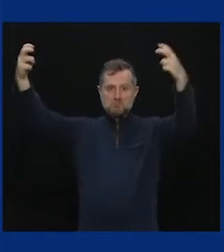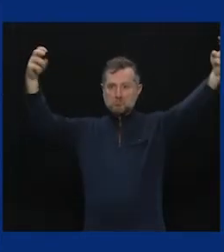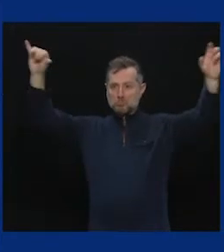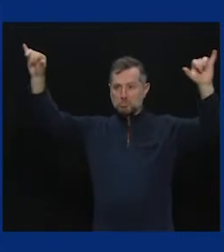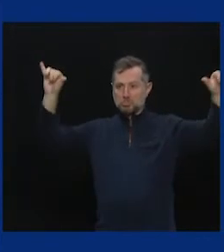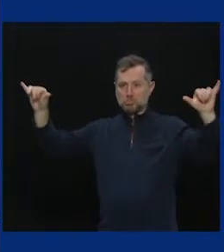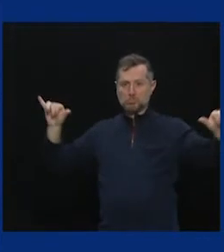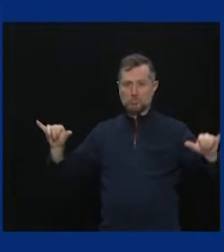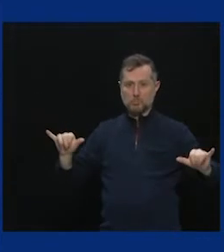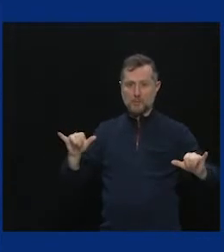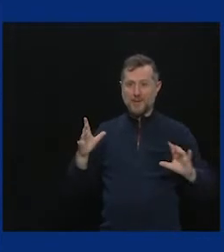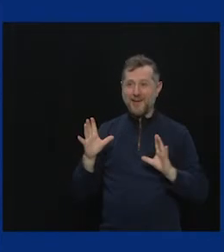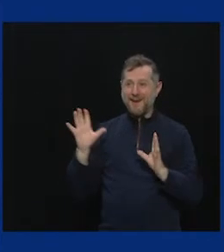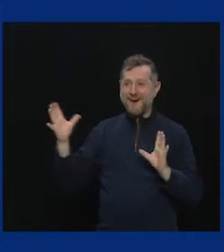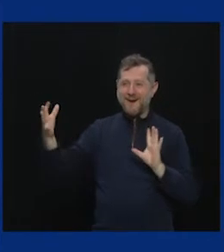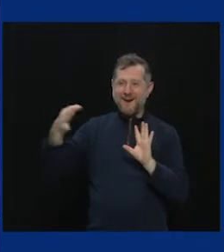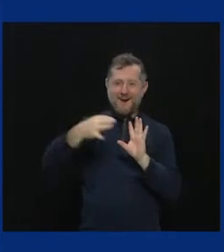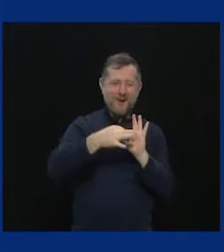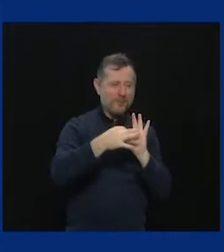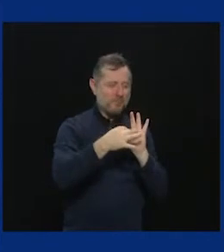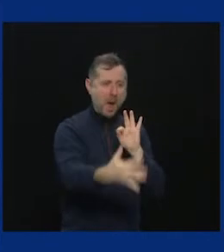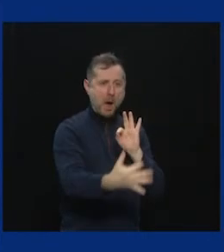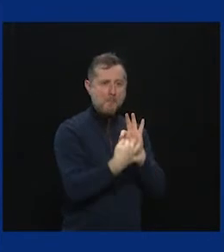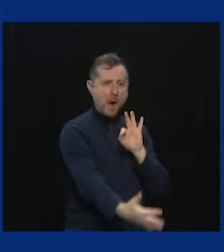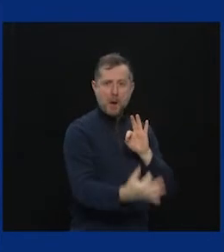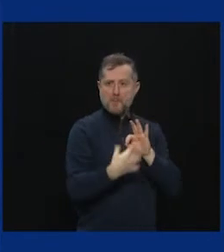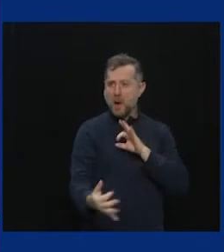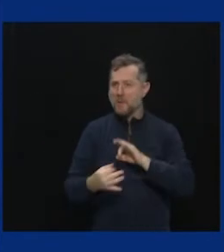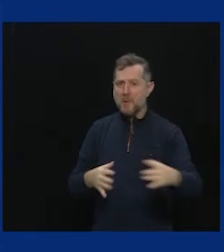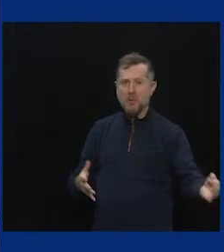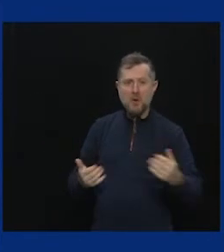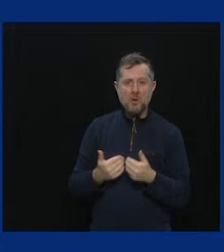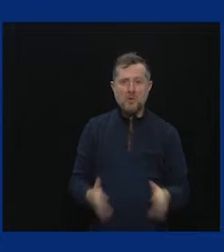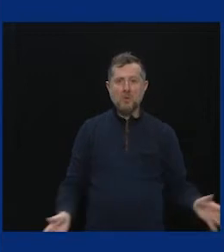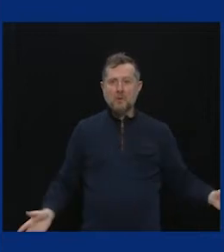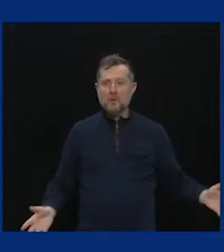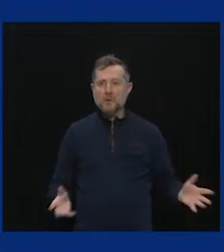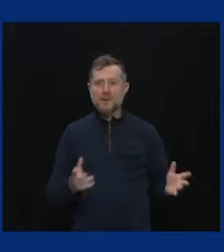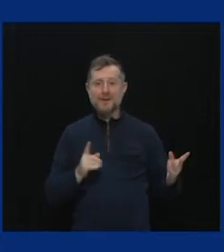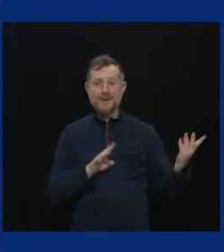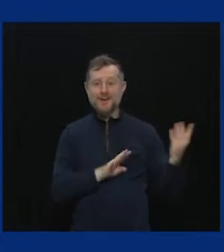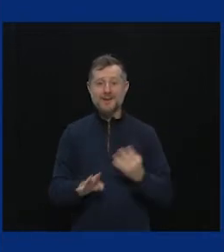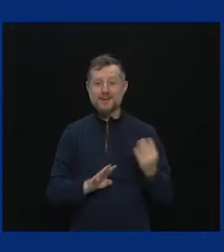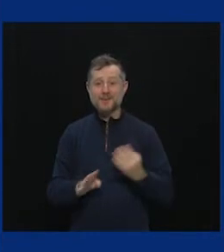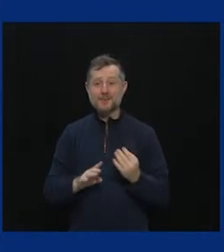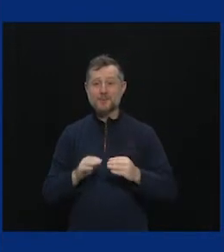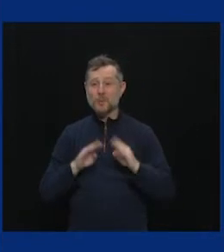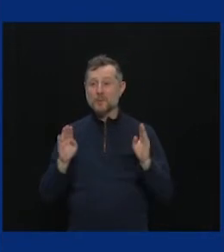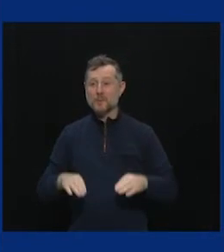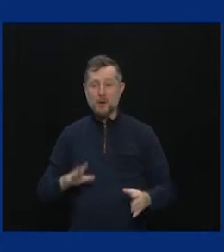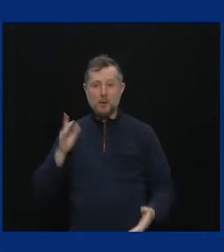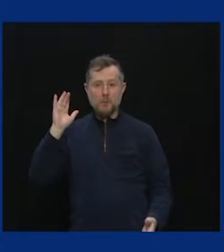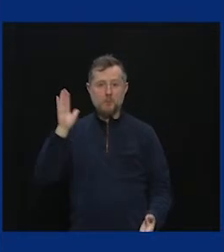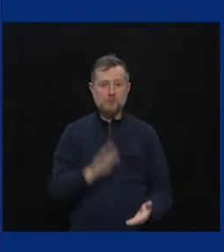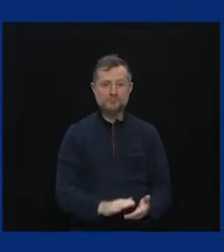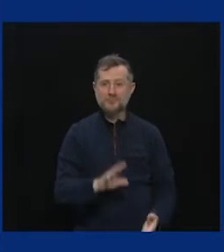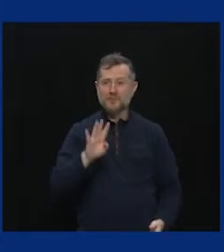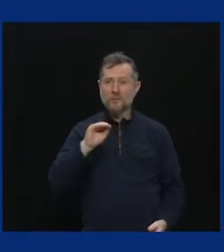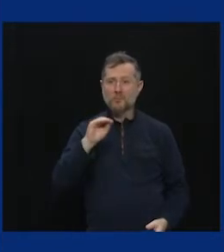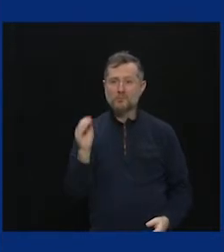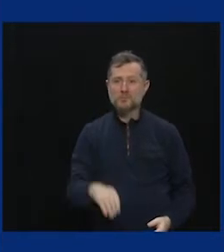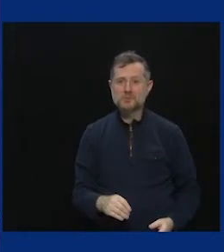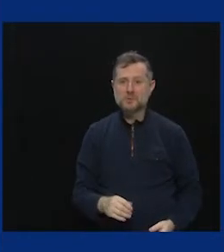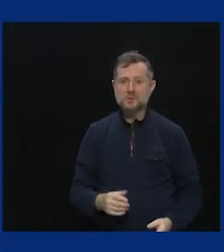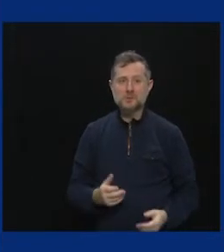connection. I mean, Ellen, you're down 40%. I mean, that's hundreds of workers. I don't want to tell you how